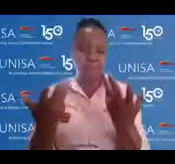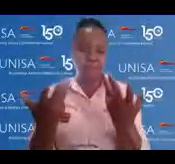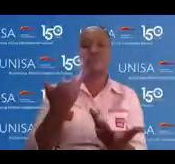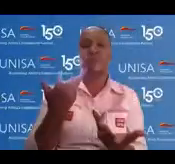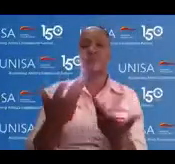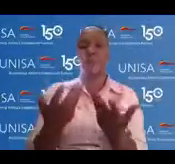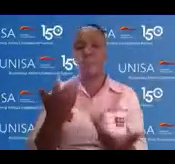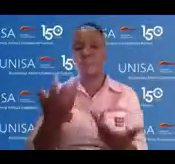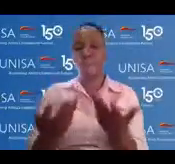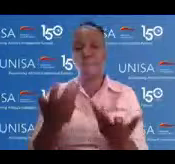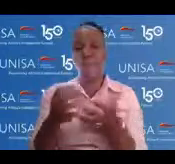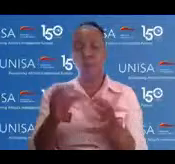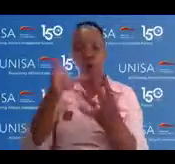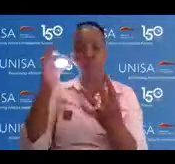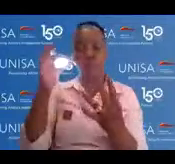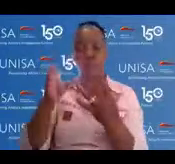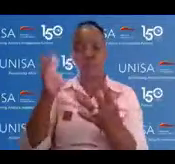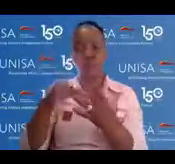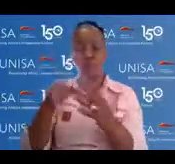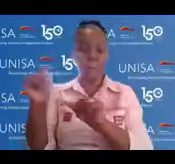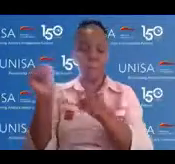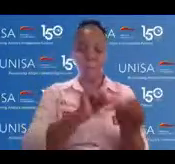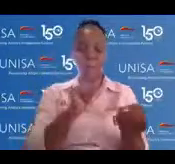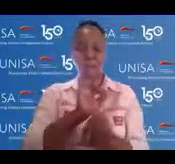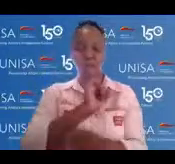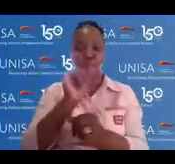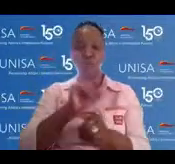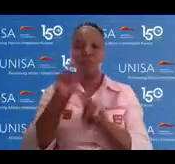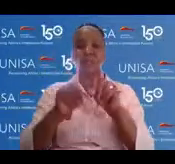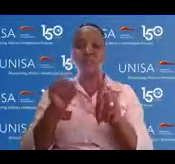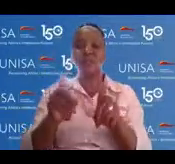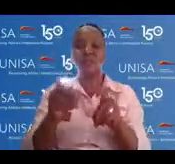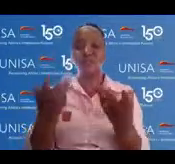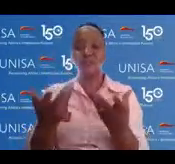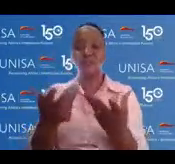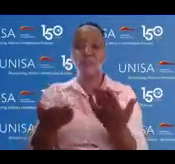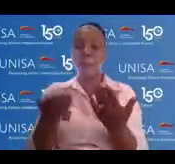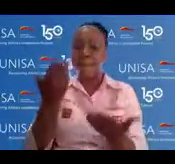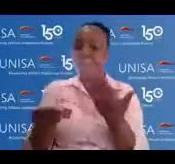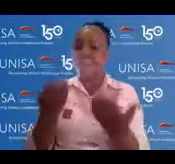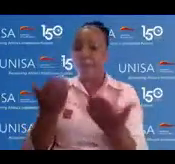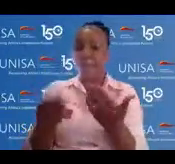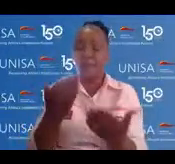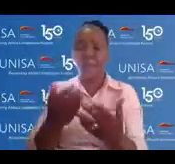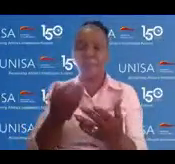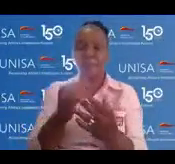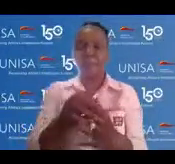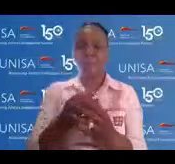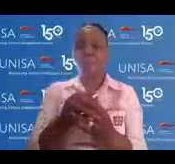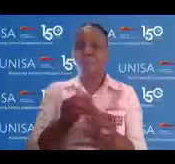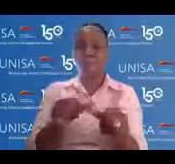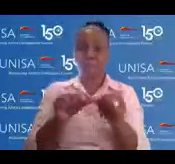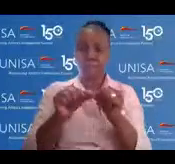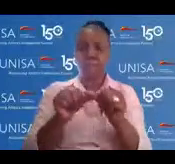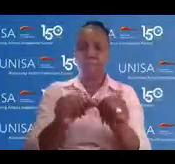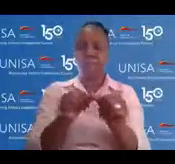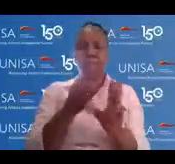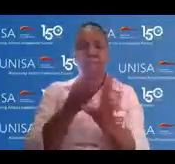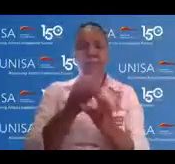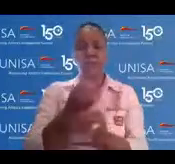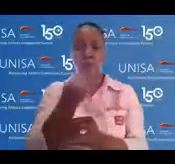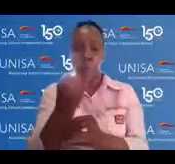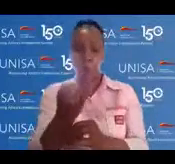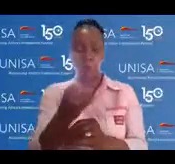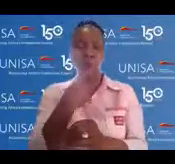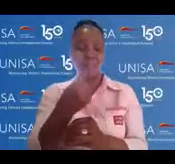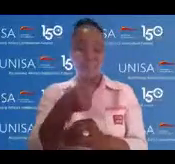to go back to a question. It might be what they call sequential, which means the question you see, you need to answer it, and once